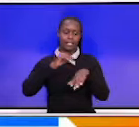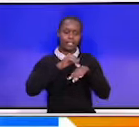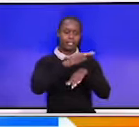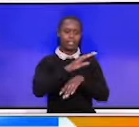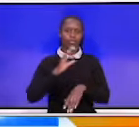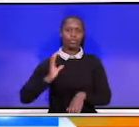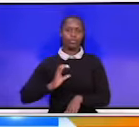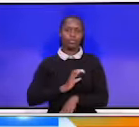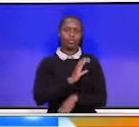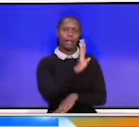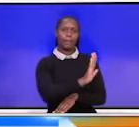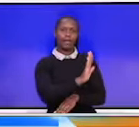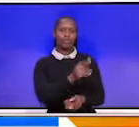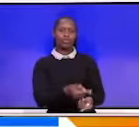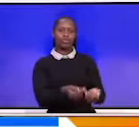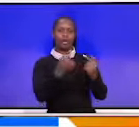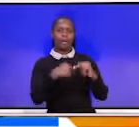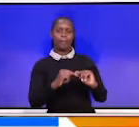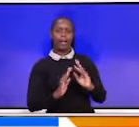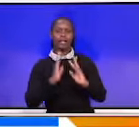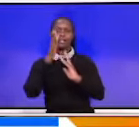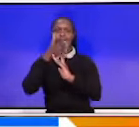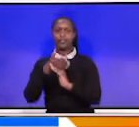intervene. And today,